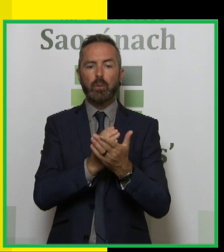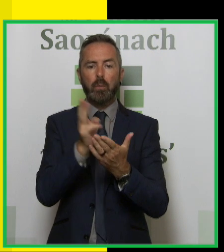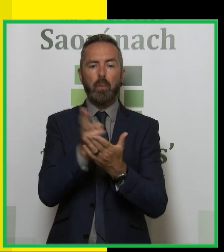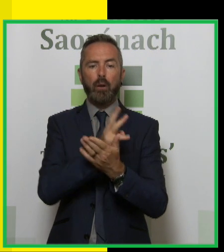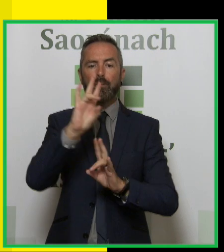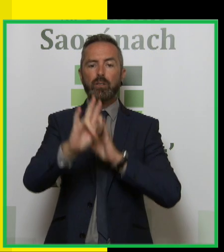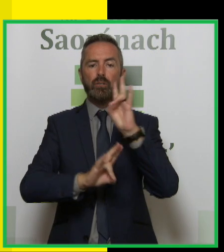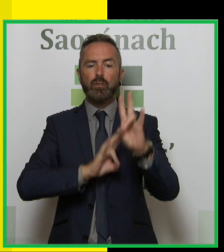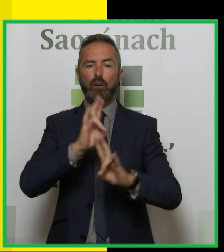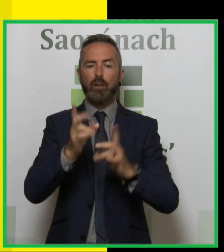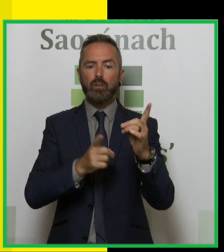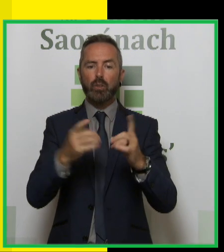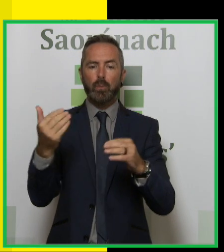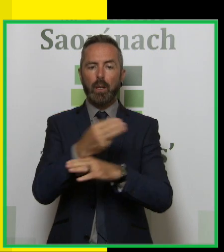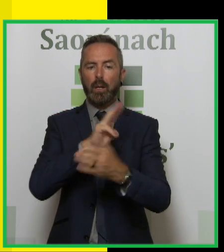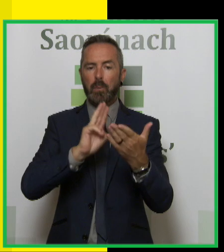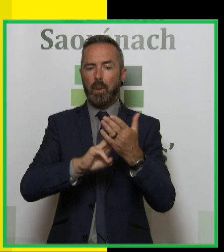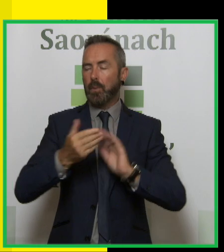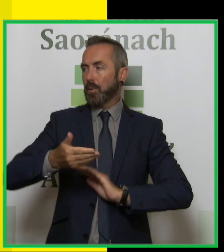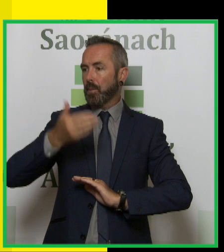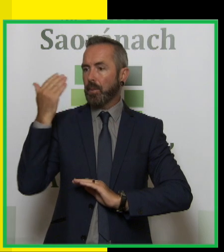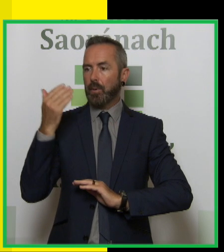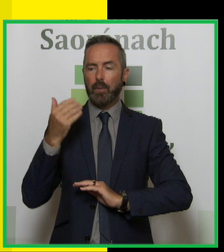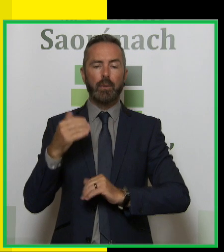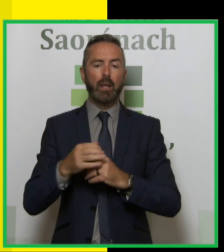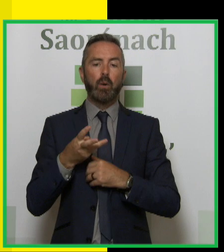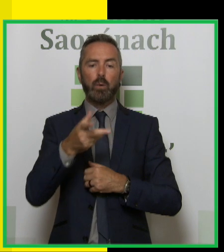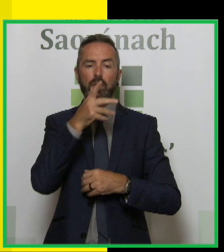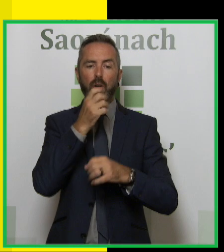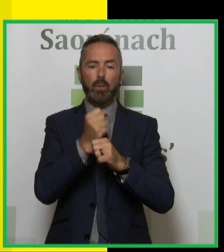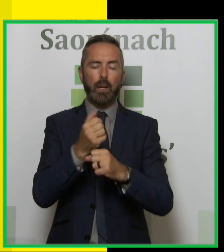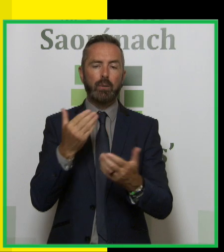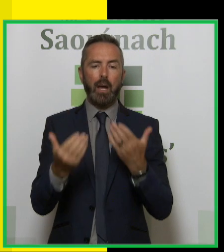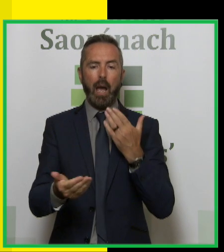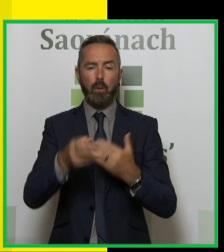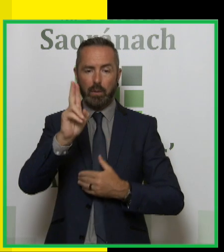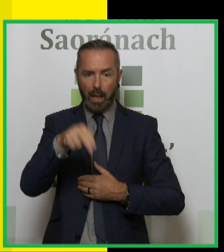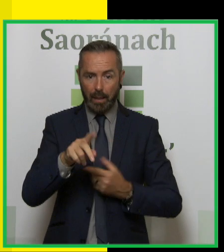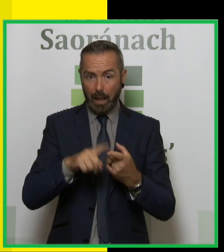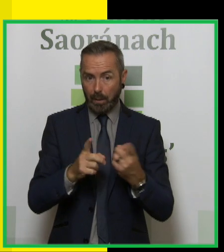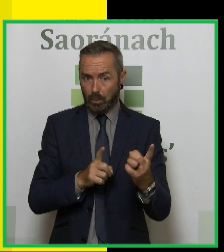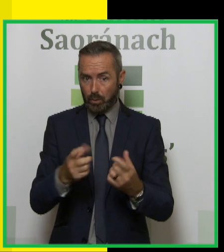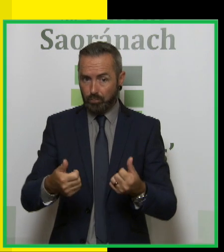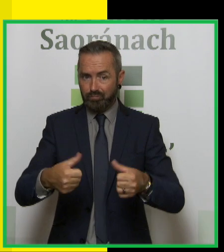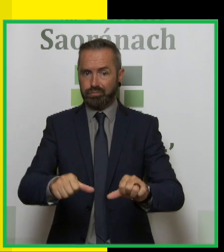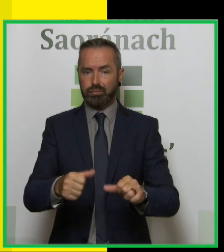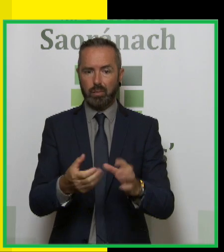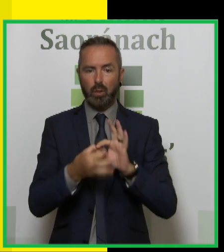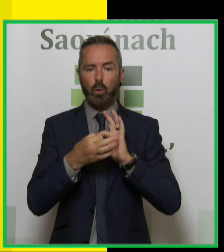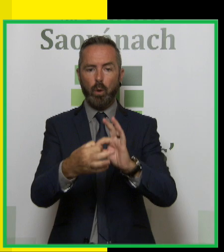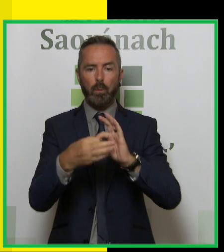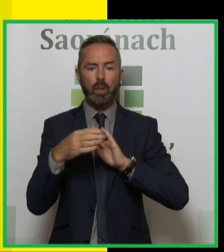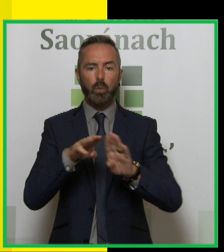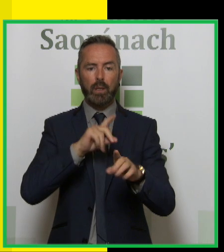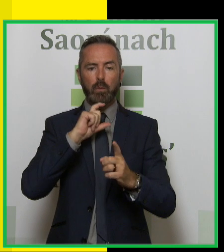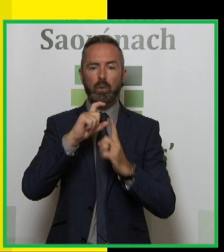conducted of our membership, and then I'll end up the proceedings talking about how we can and do cooperate with